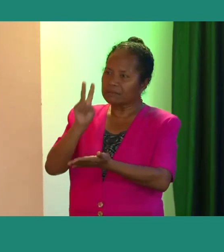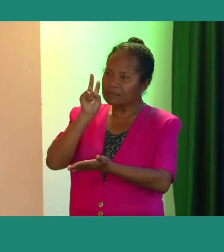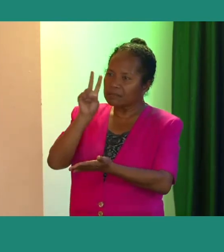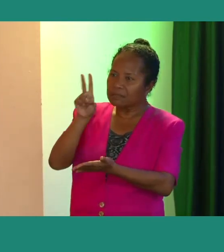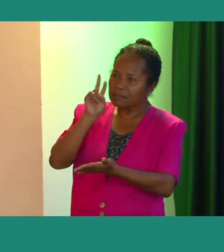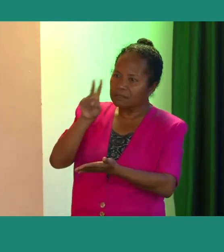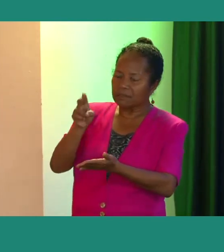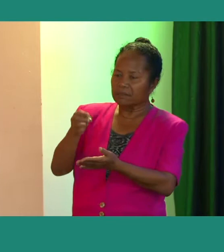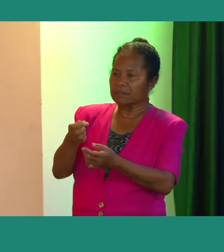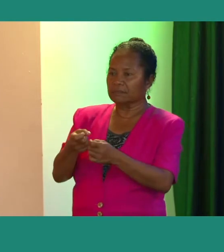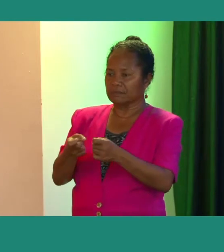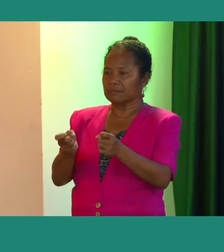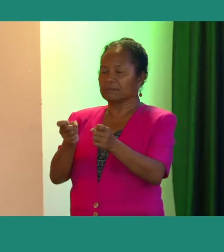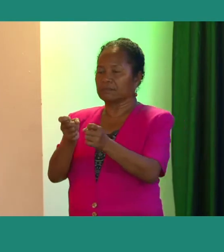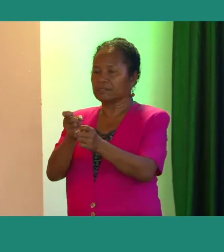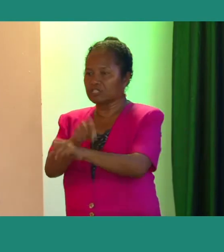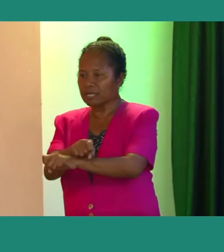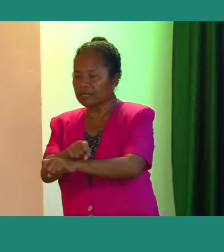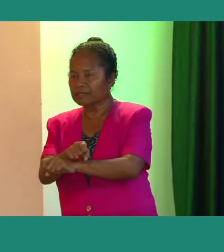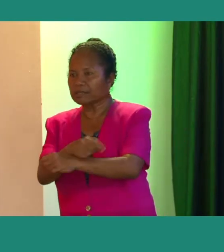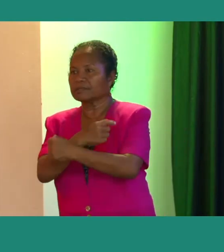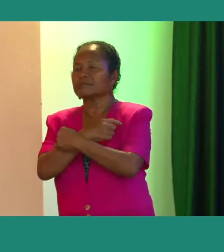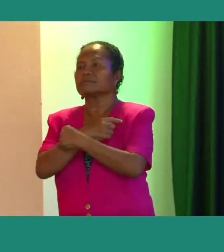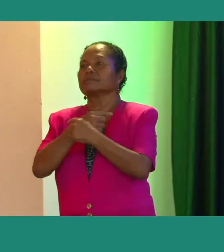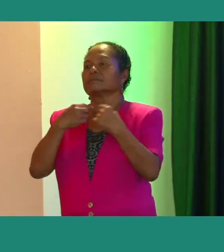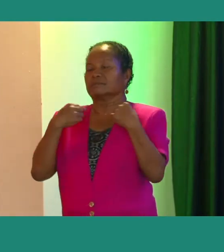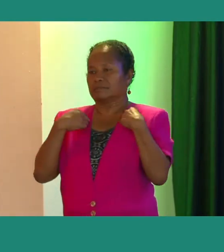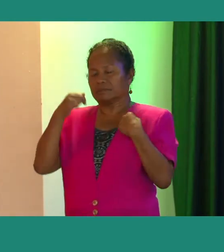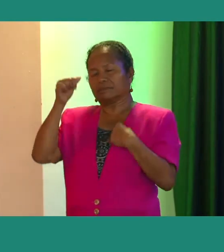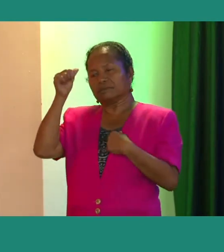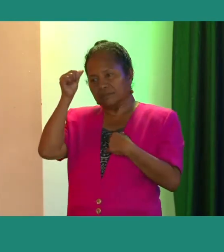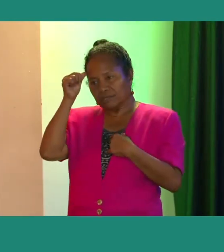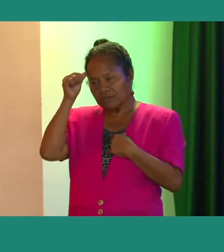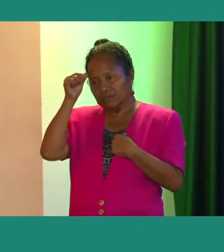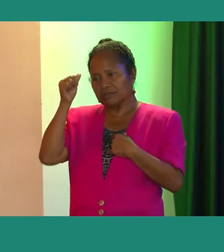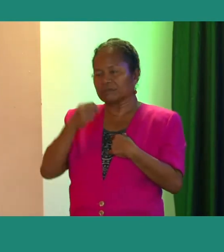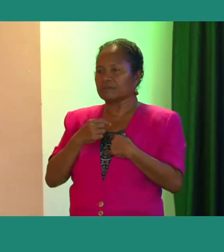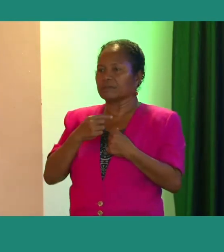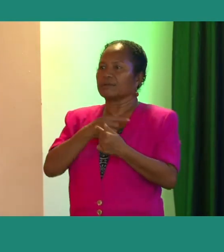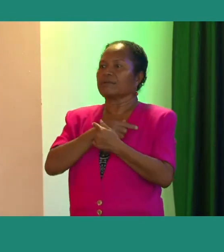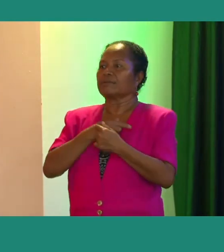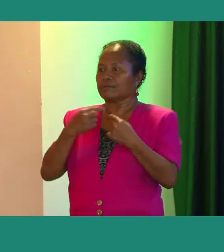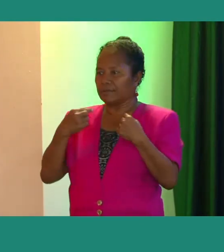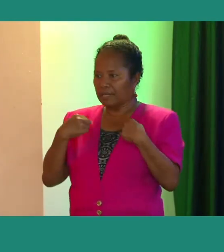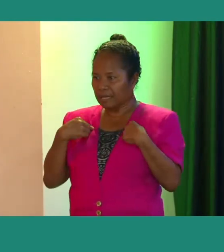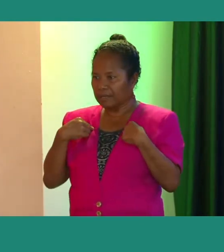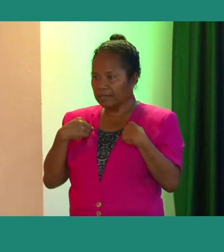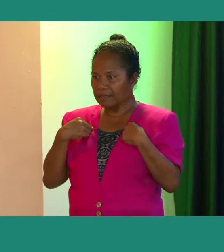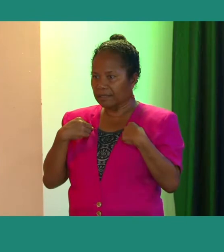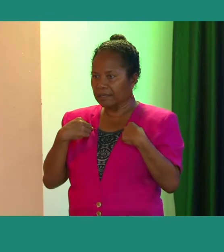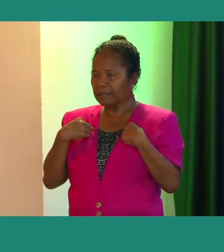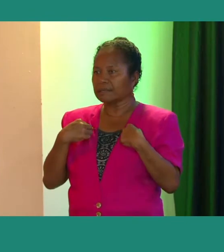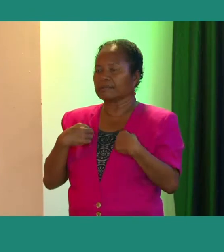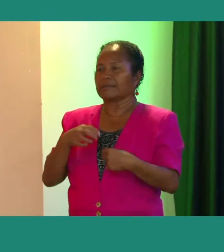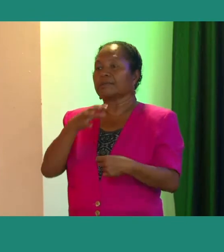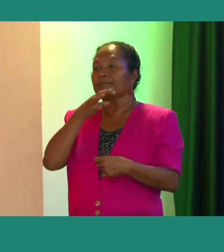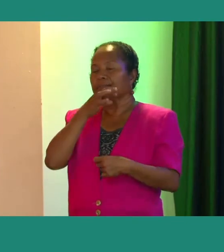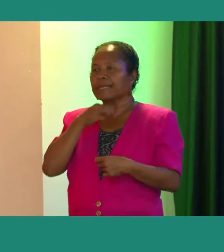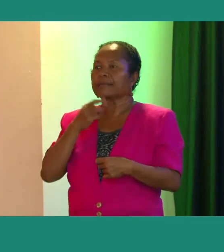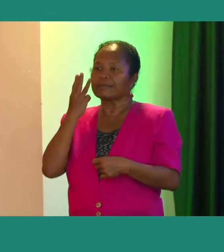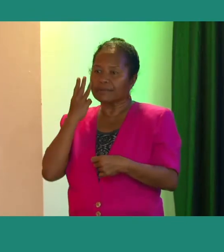pattern. So we do know that you can impact on gender diversity